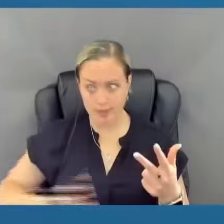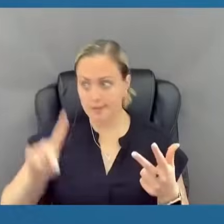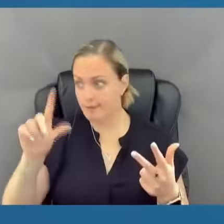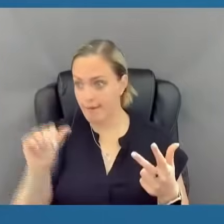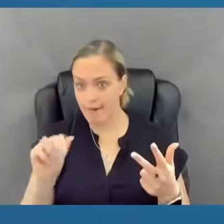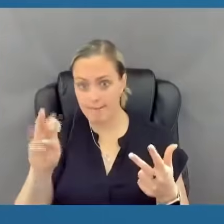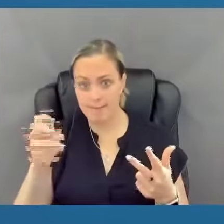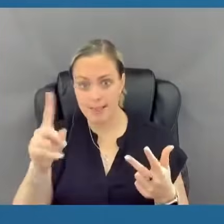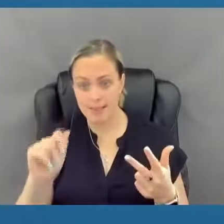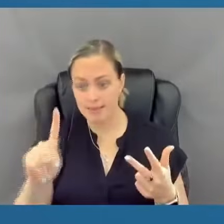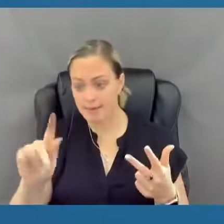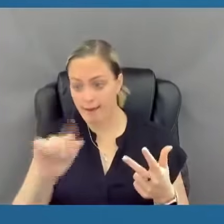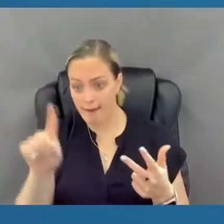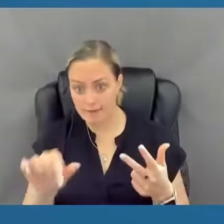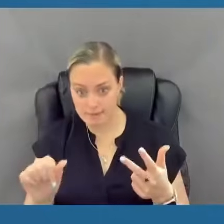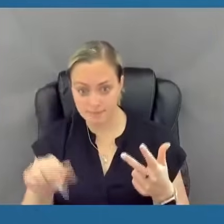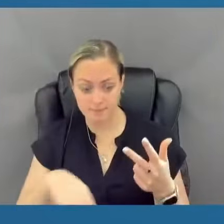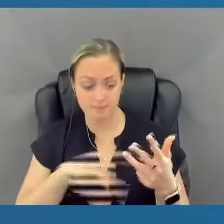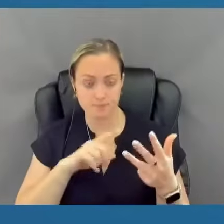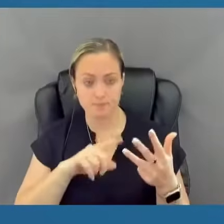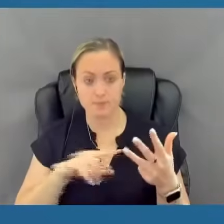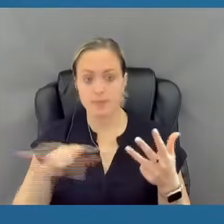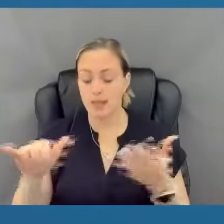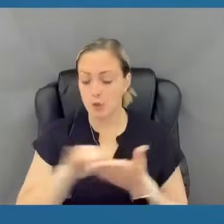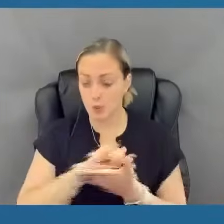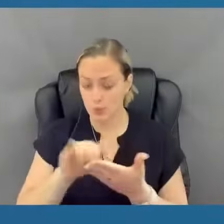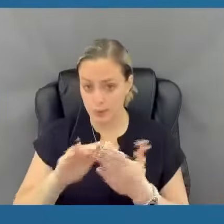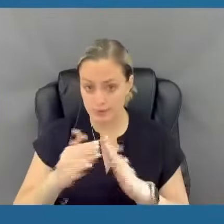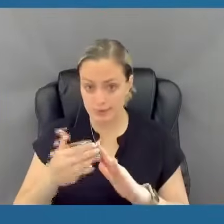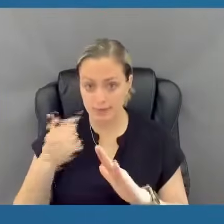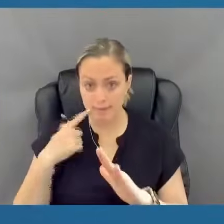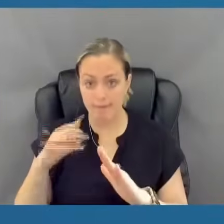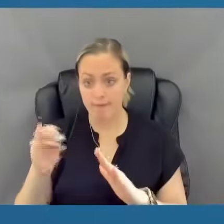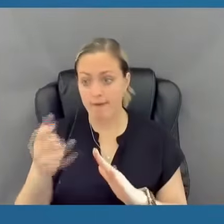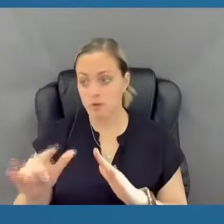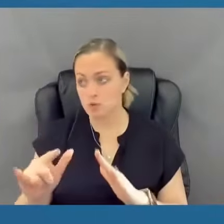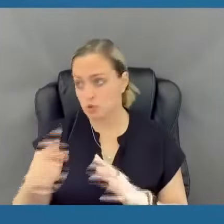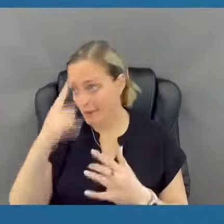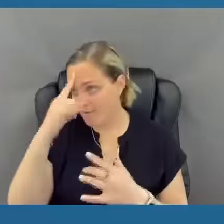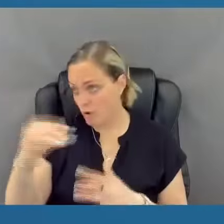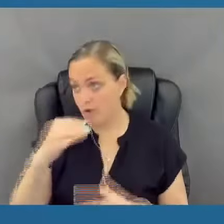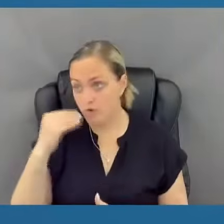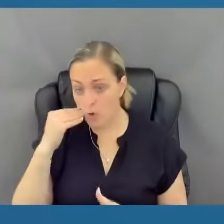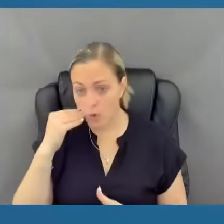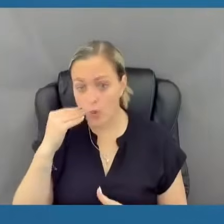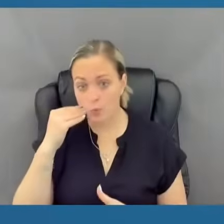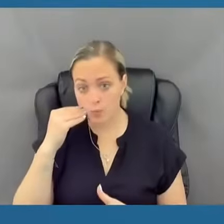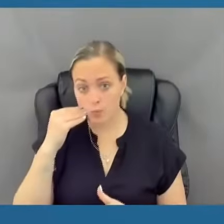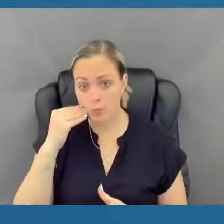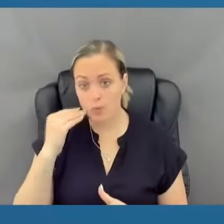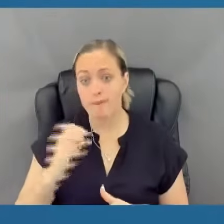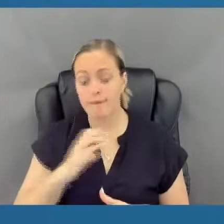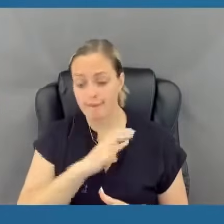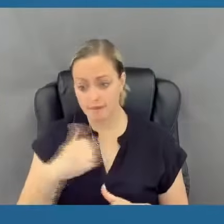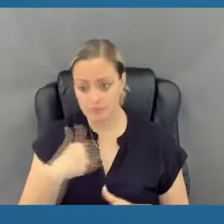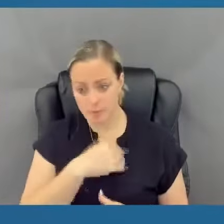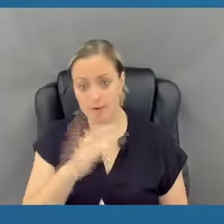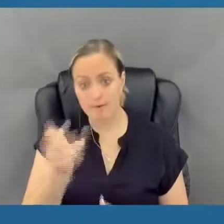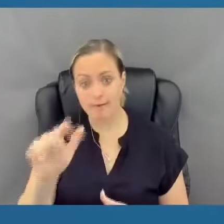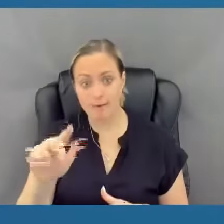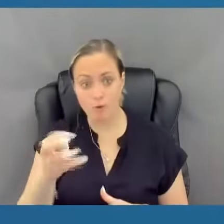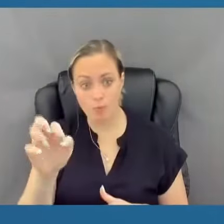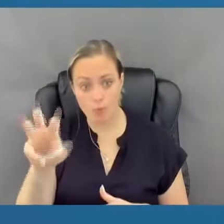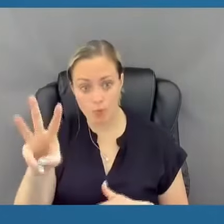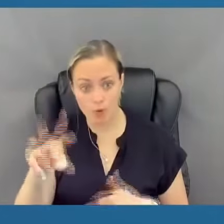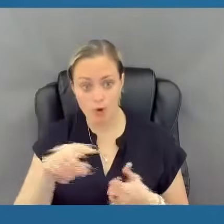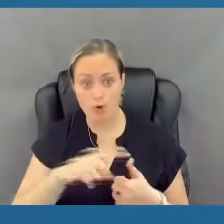Melinda Katz, and the New York City Council, my forever home too, Council Member Gail Brewer,